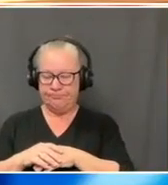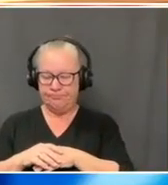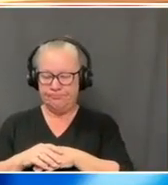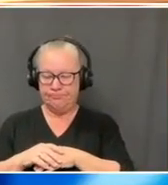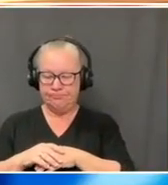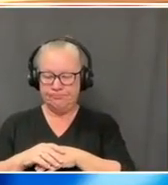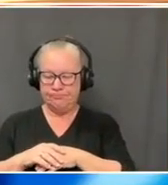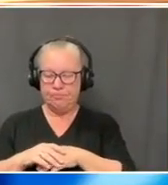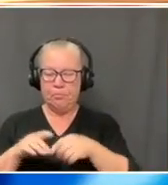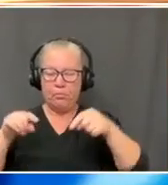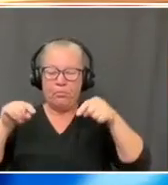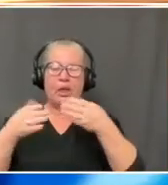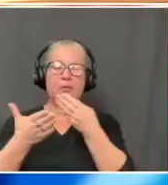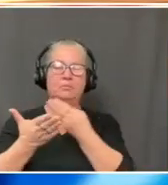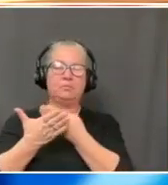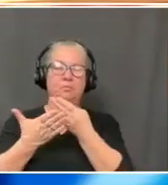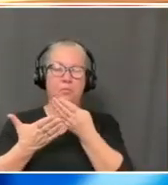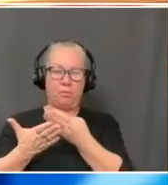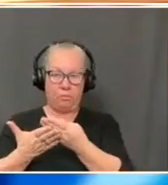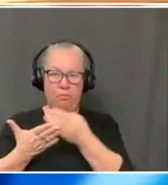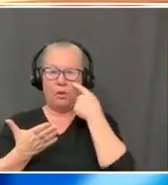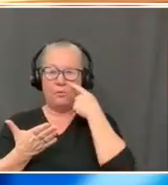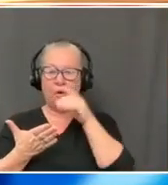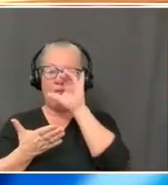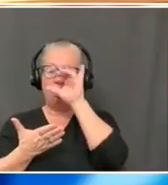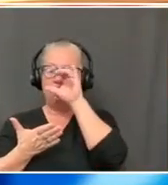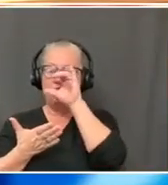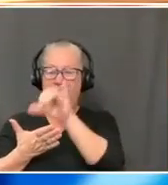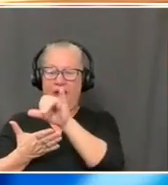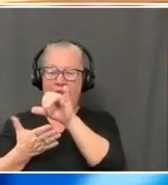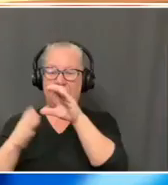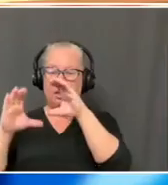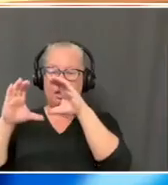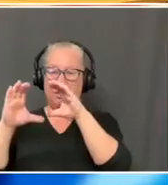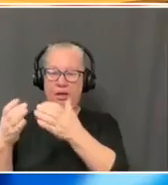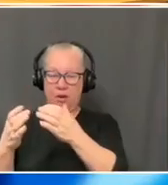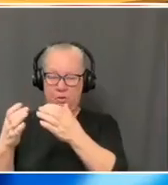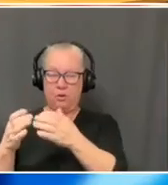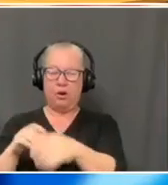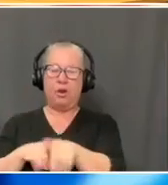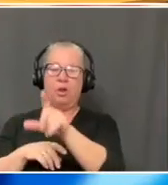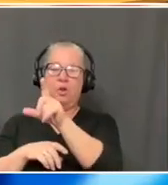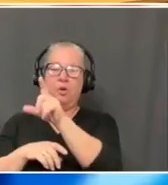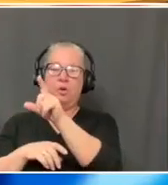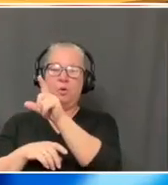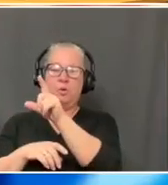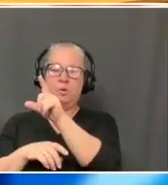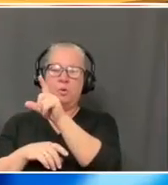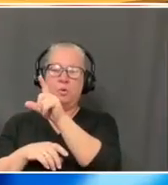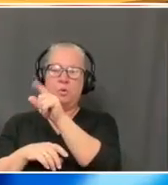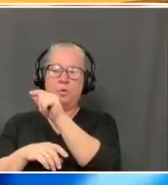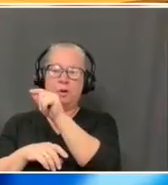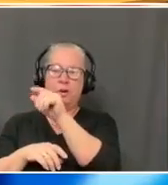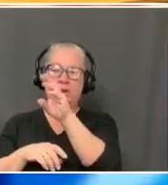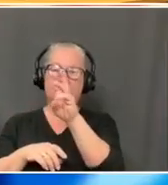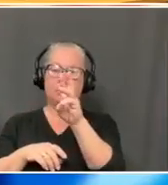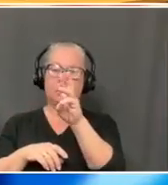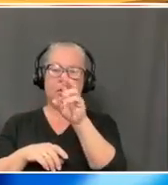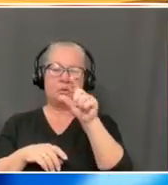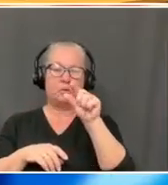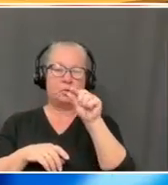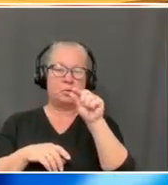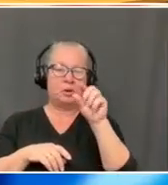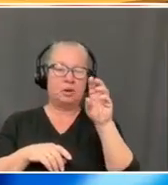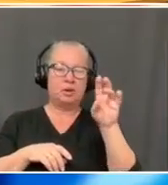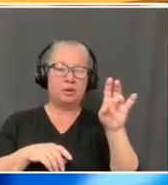budget within this category for next school year, for the 26-27 school year as of today. So obviously the budget is finalized and approved ultimately